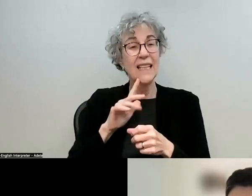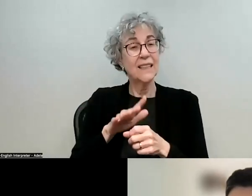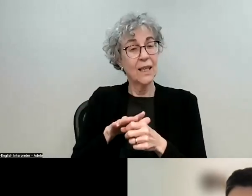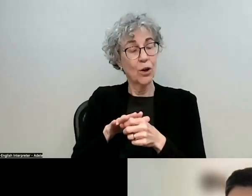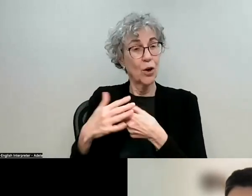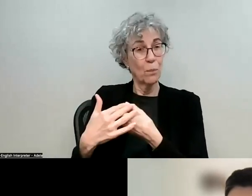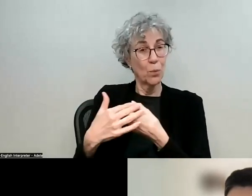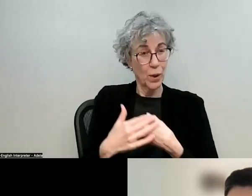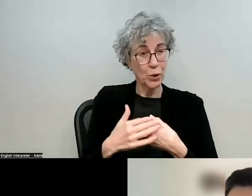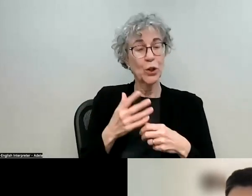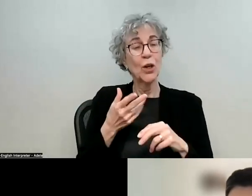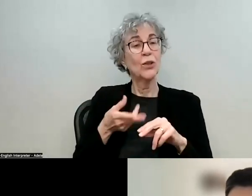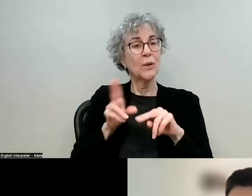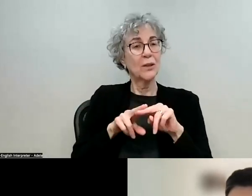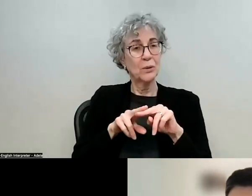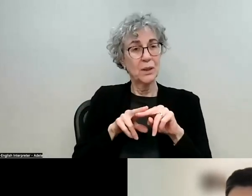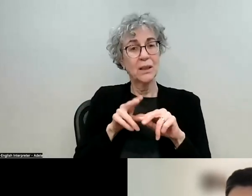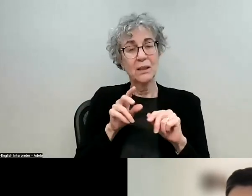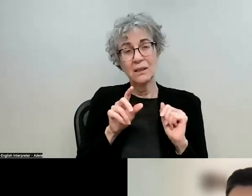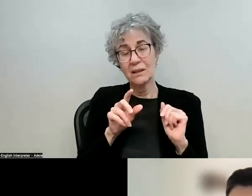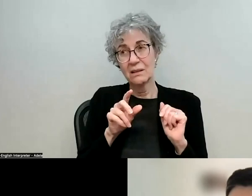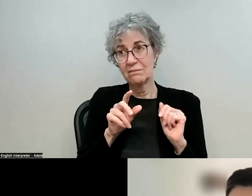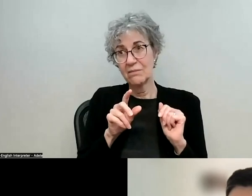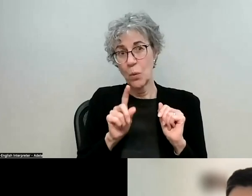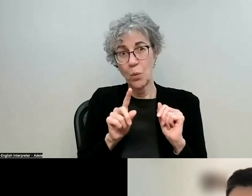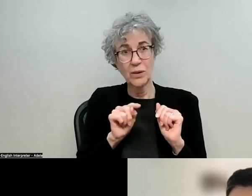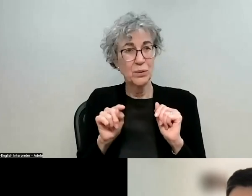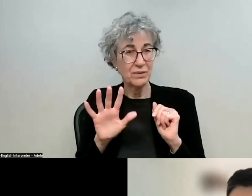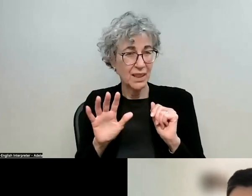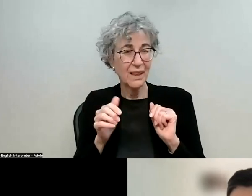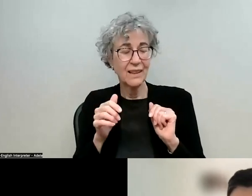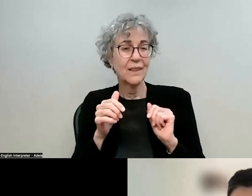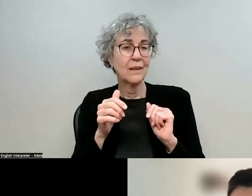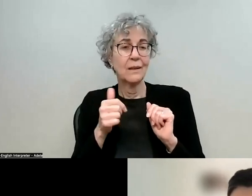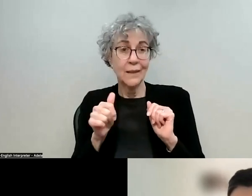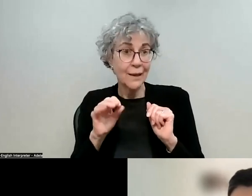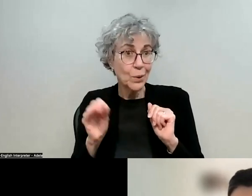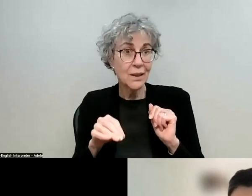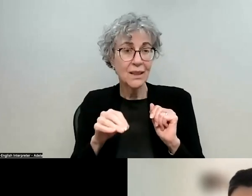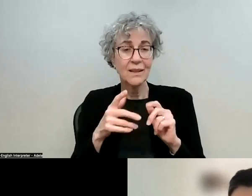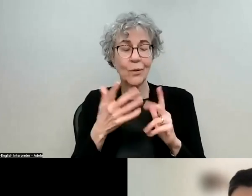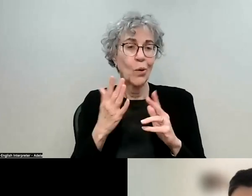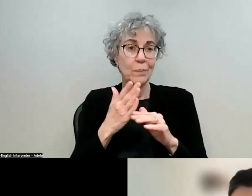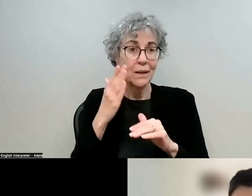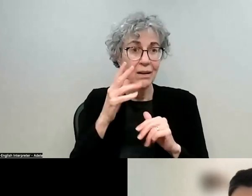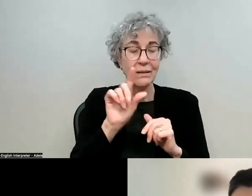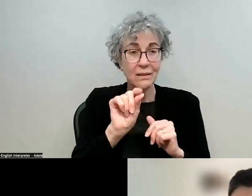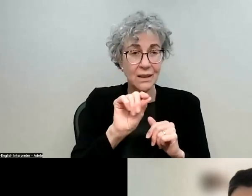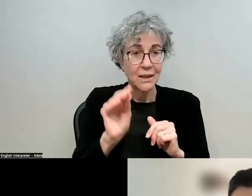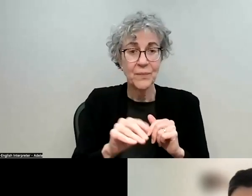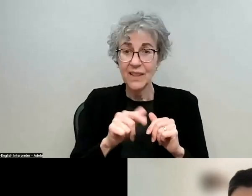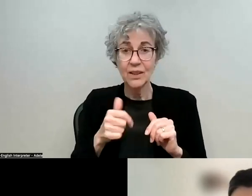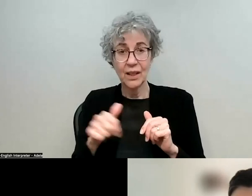10% and within one setting, 20%? And then two, is there any information sharing,